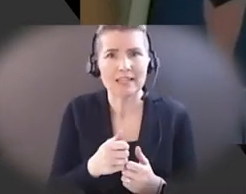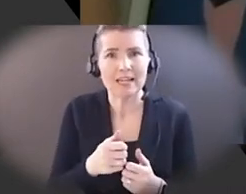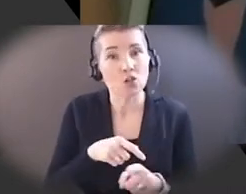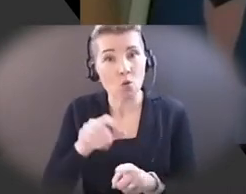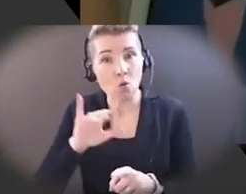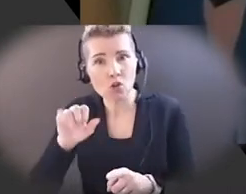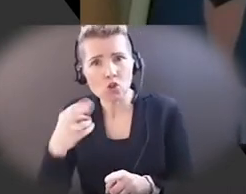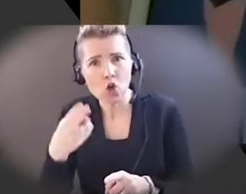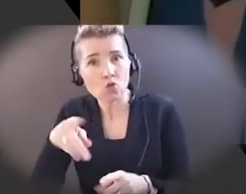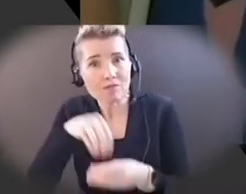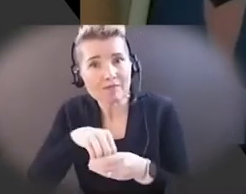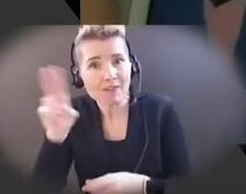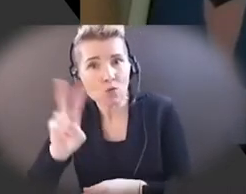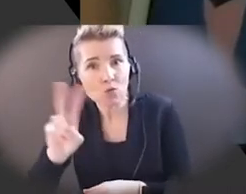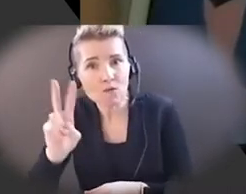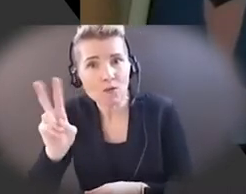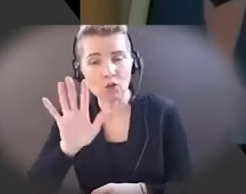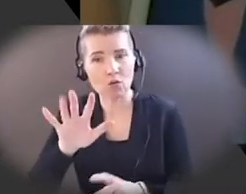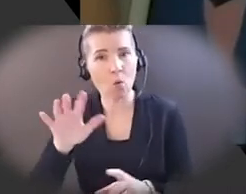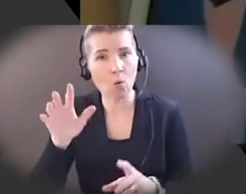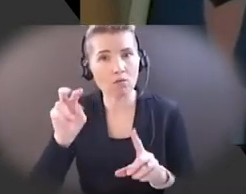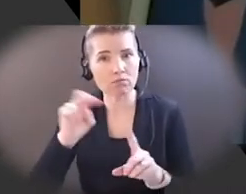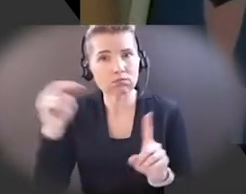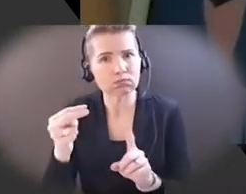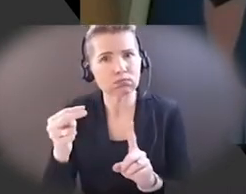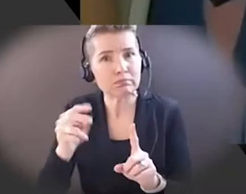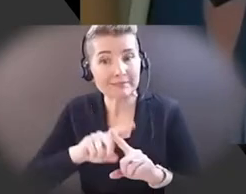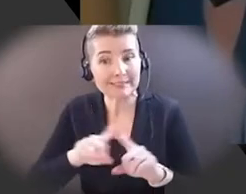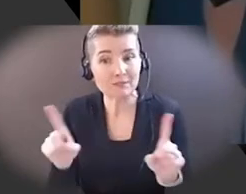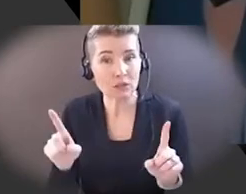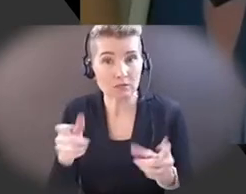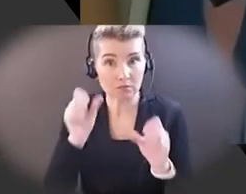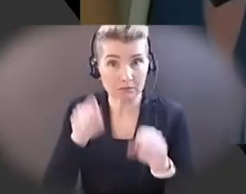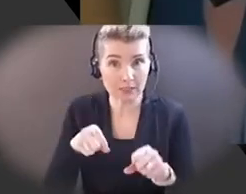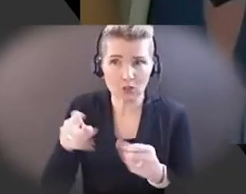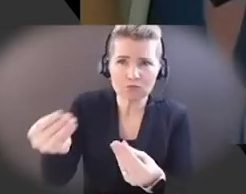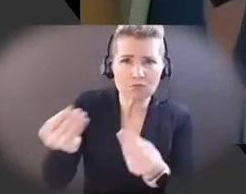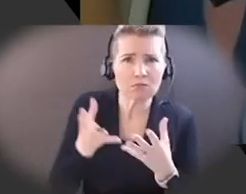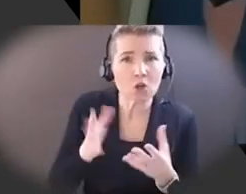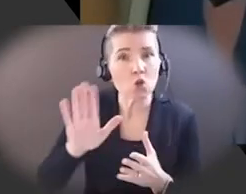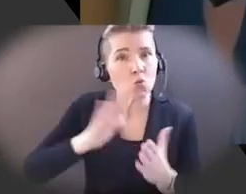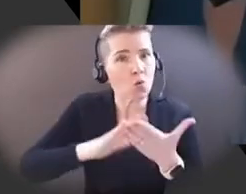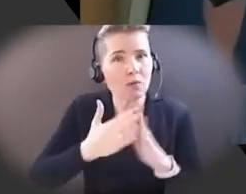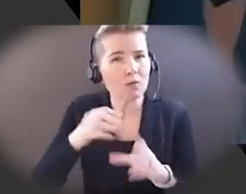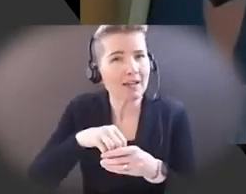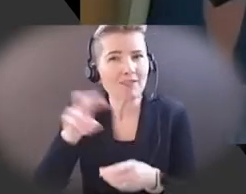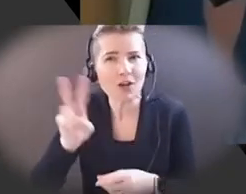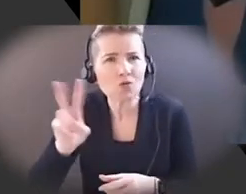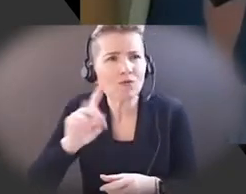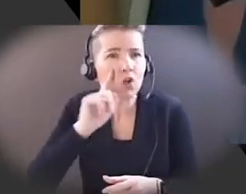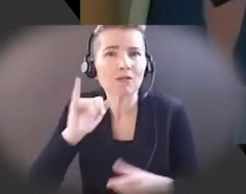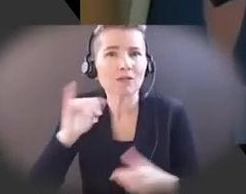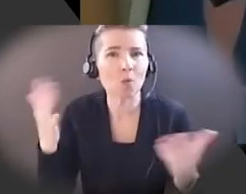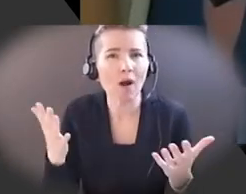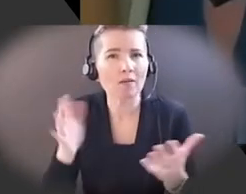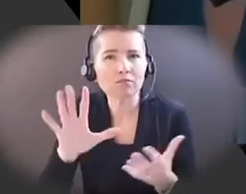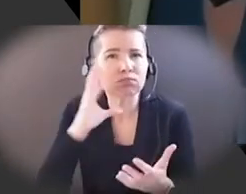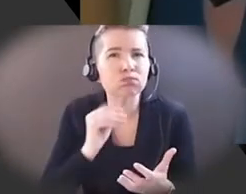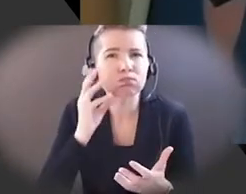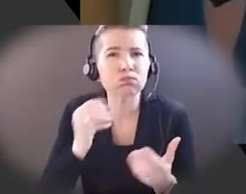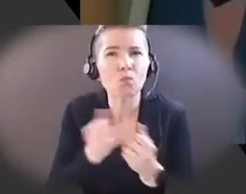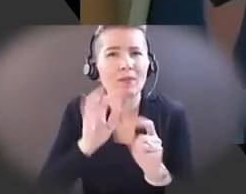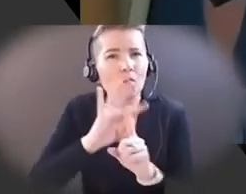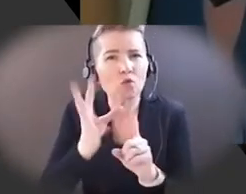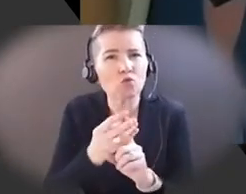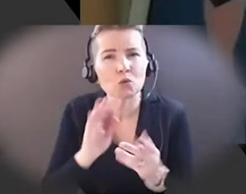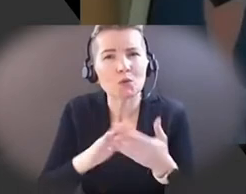Vancouver. Do you want to speak a little bit of kind of your community over there or your experiences with cultural